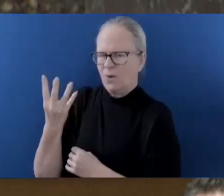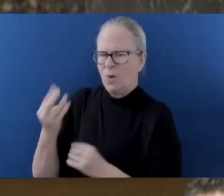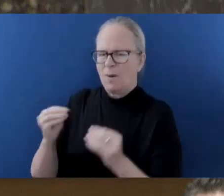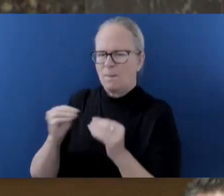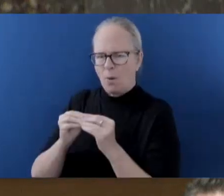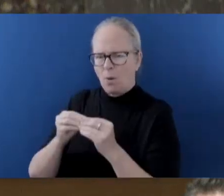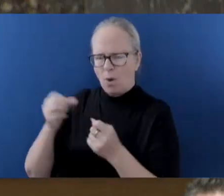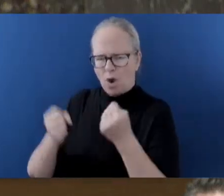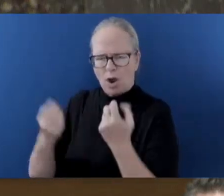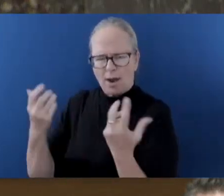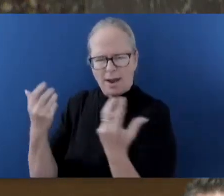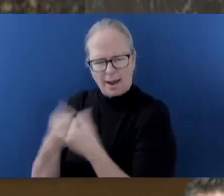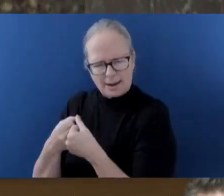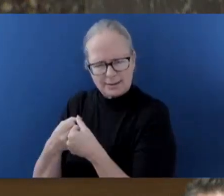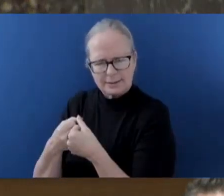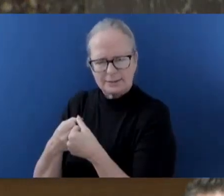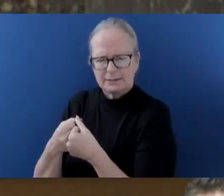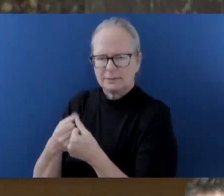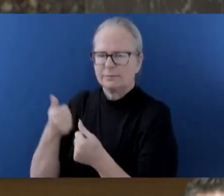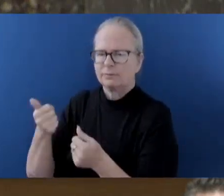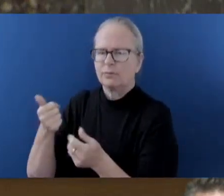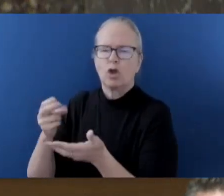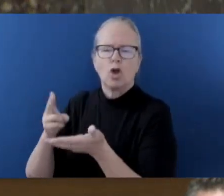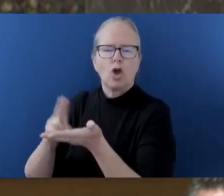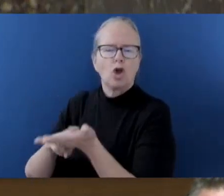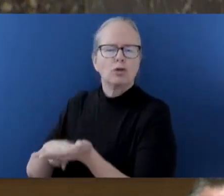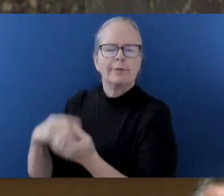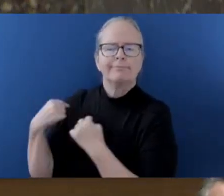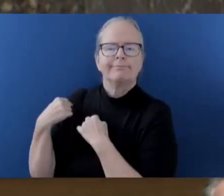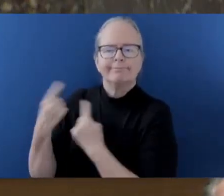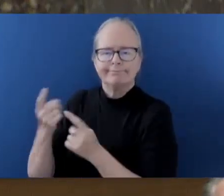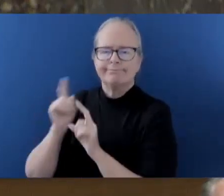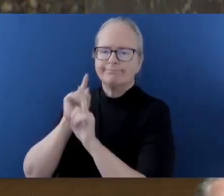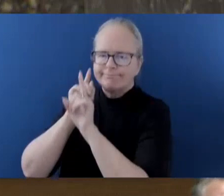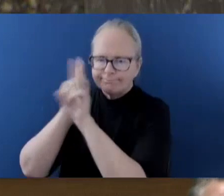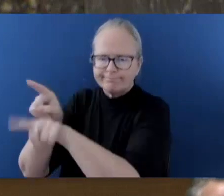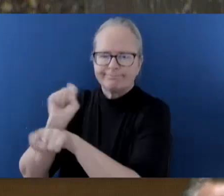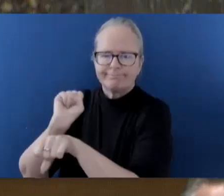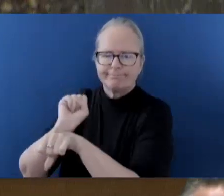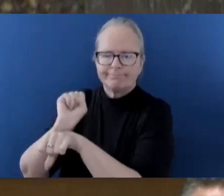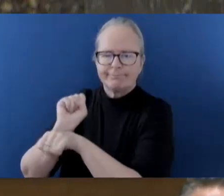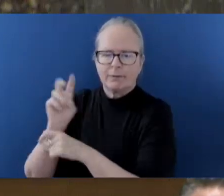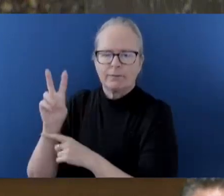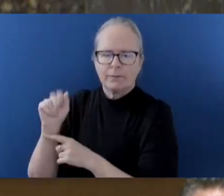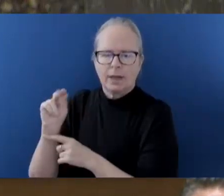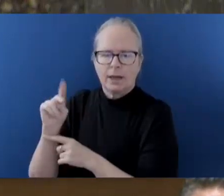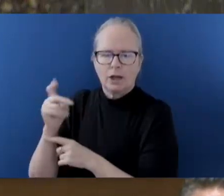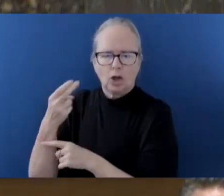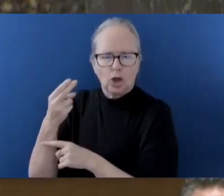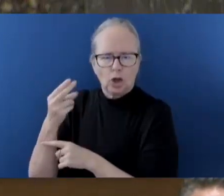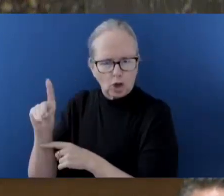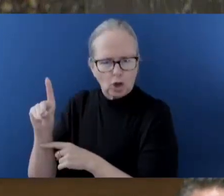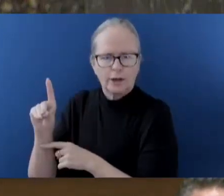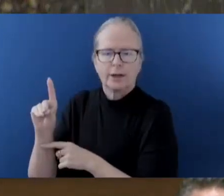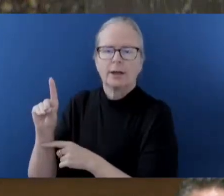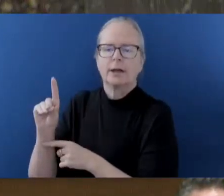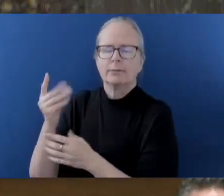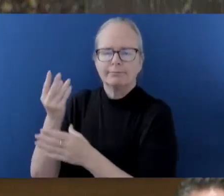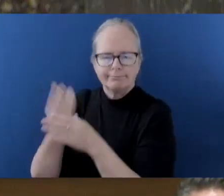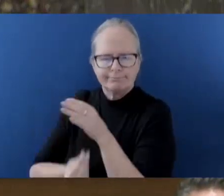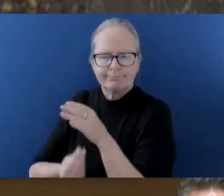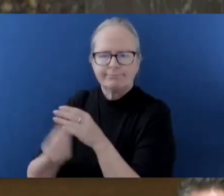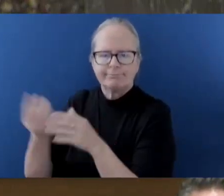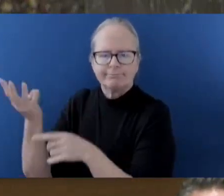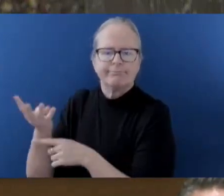from work in Vanderhoof. So there are real consequences that took place this fire season. What we did